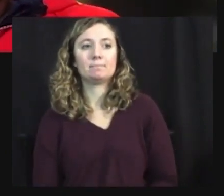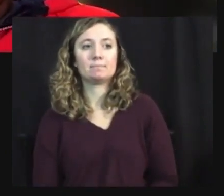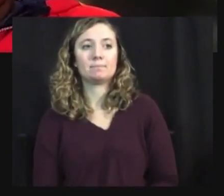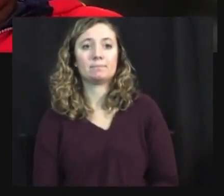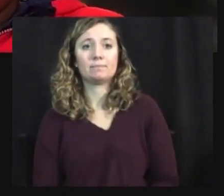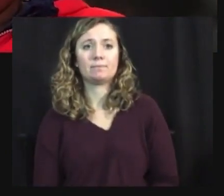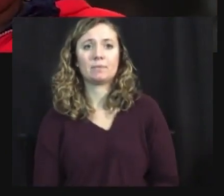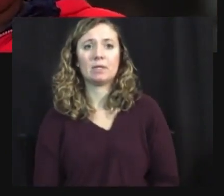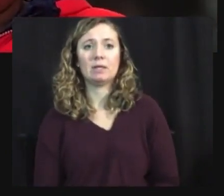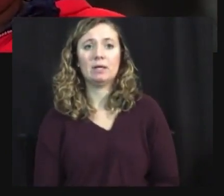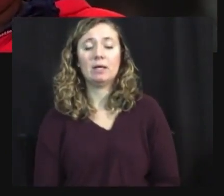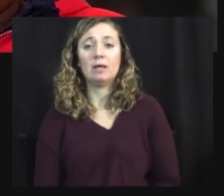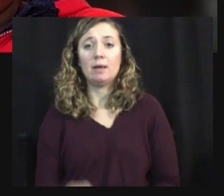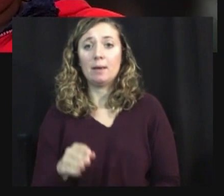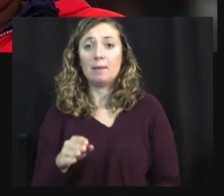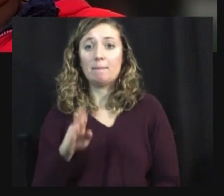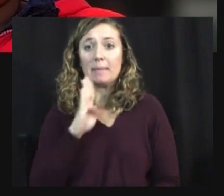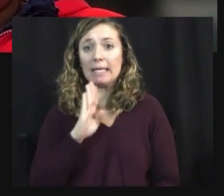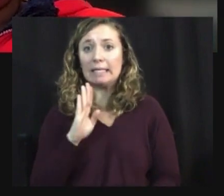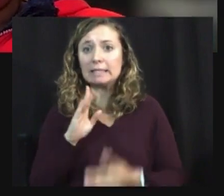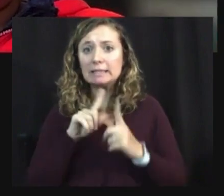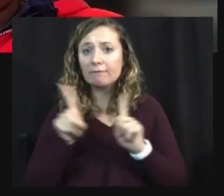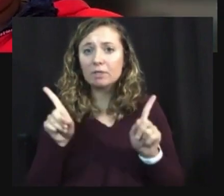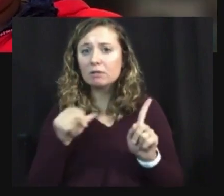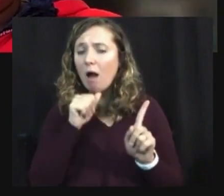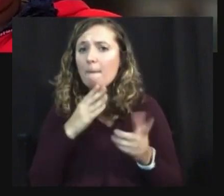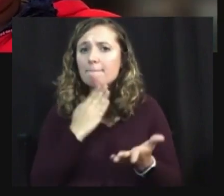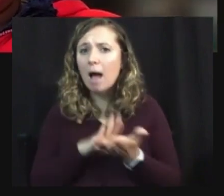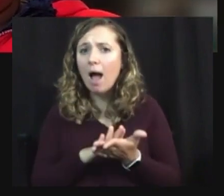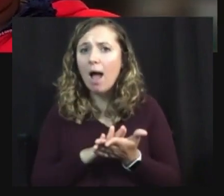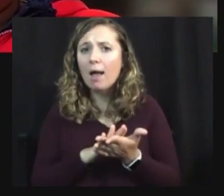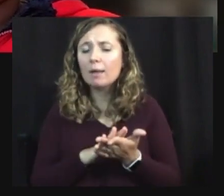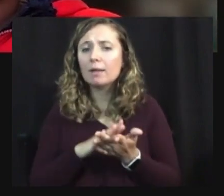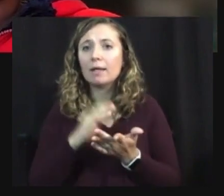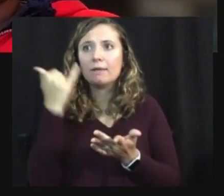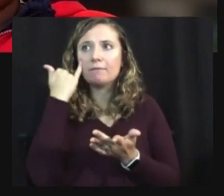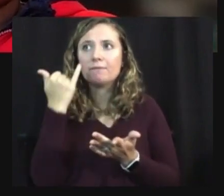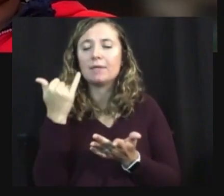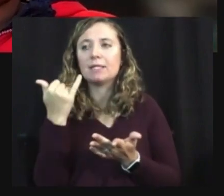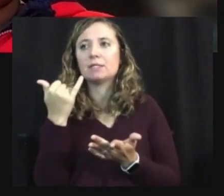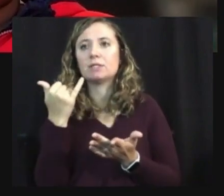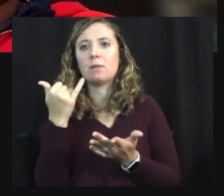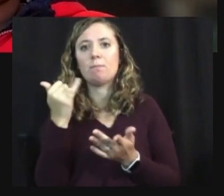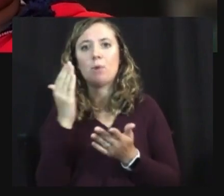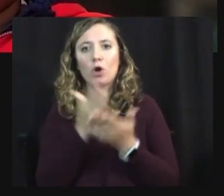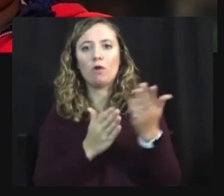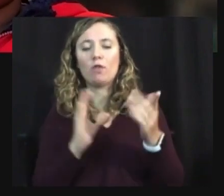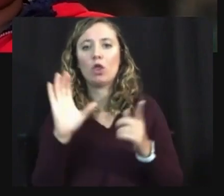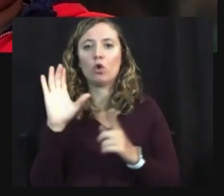Being different is not a bad thing if it's just part of the culture of being together.